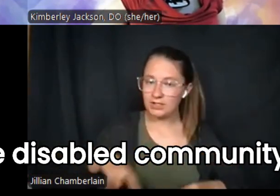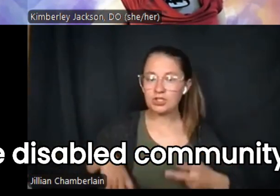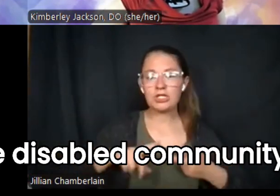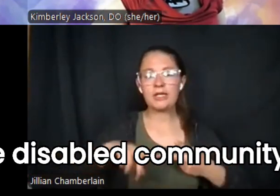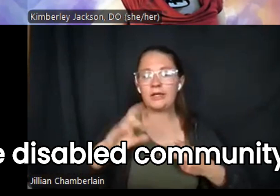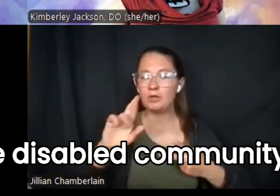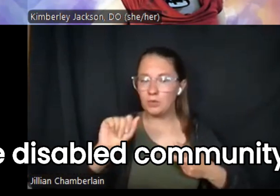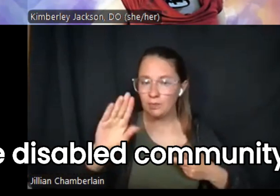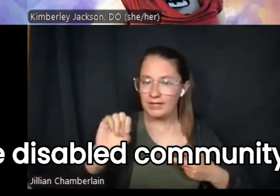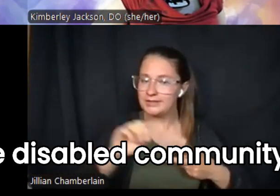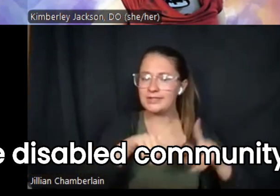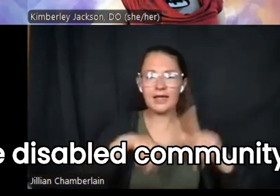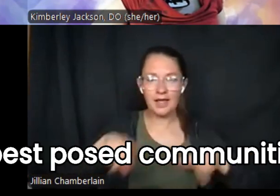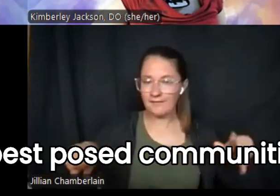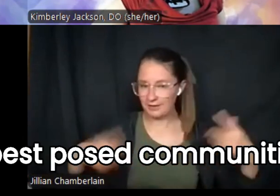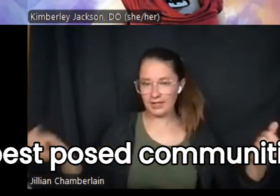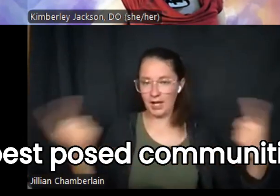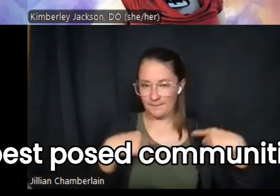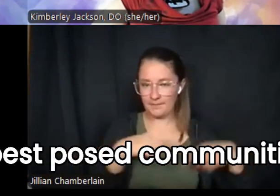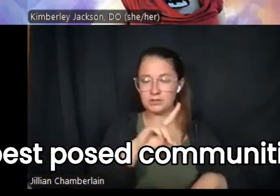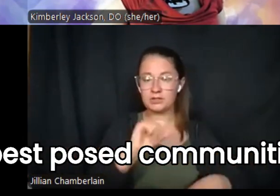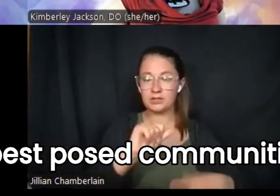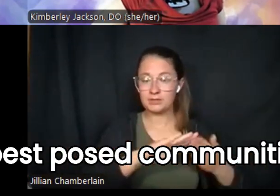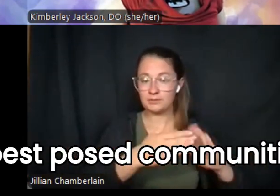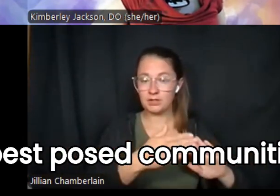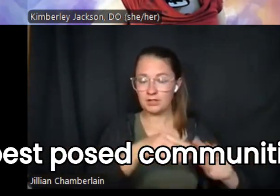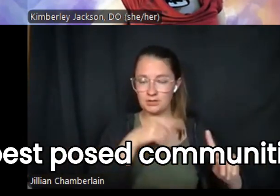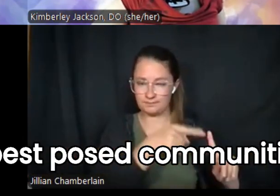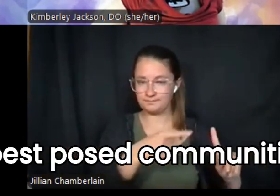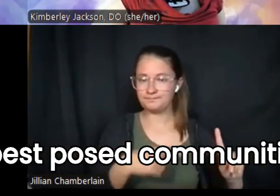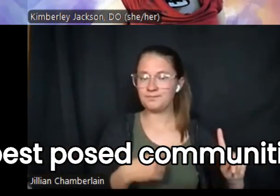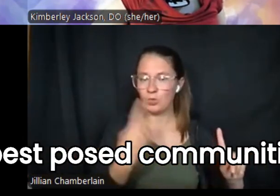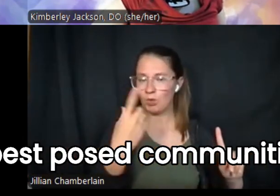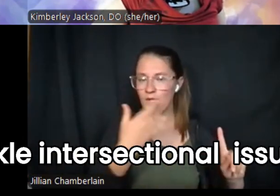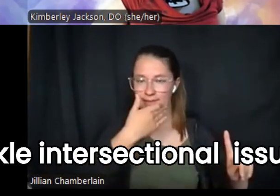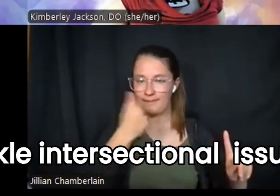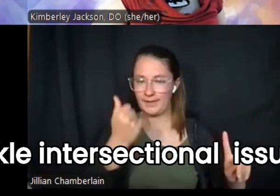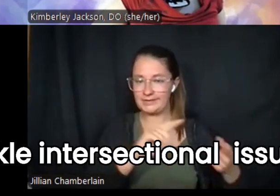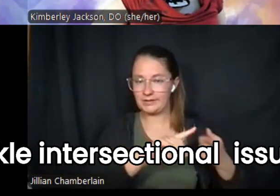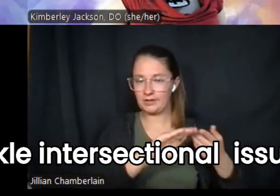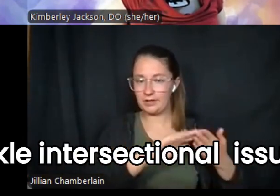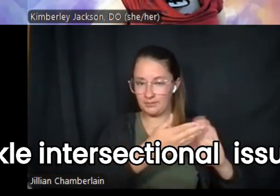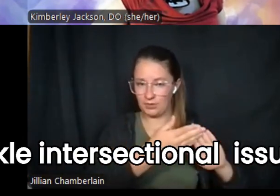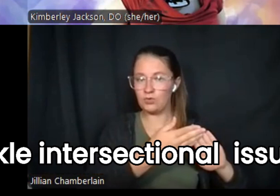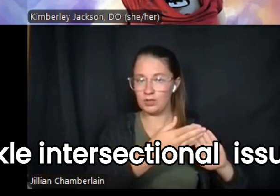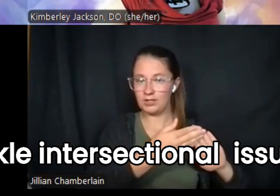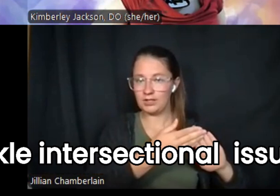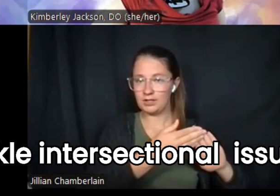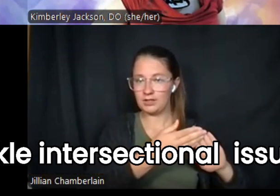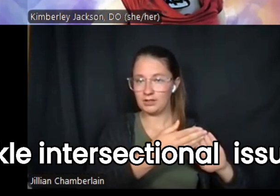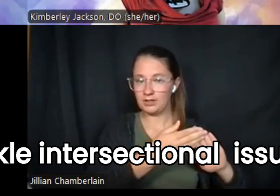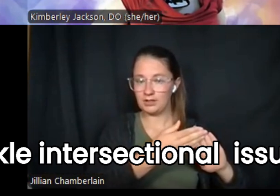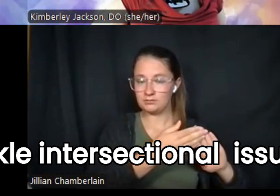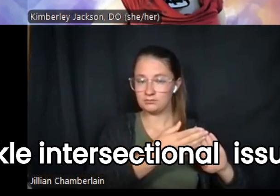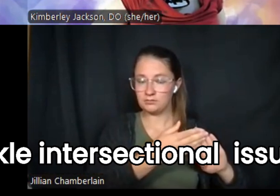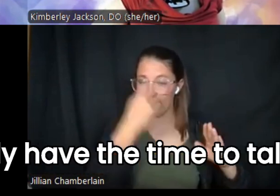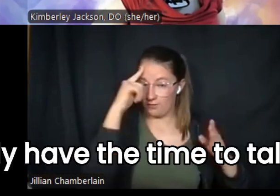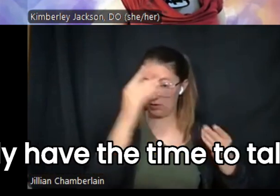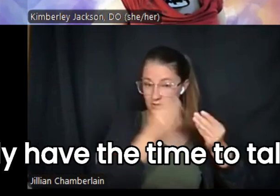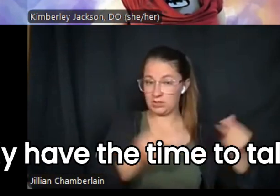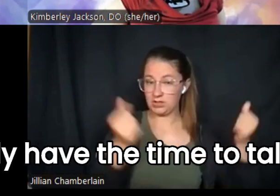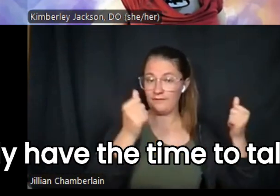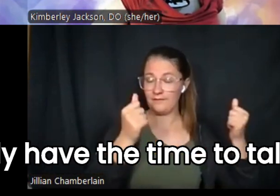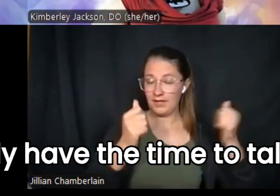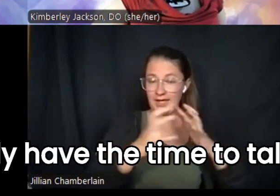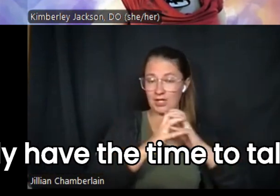the disabled community is one of the best posed communities to tackle intersectional issues